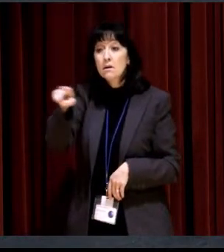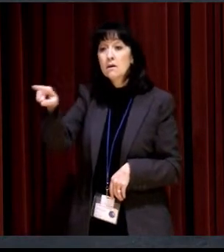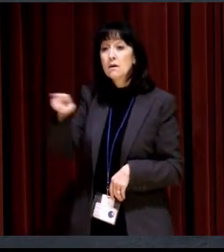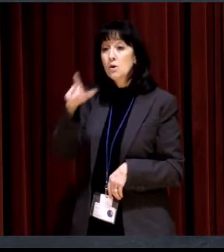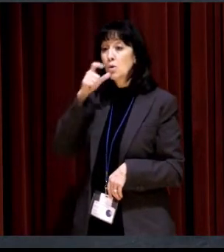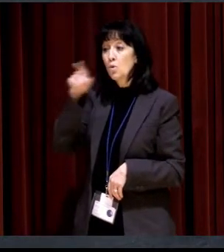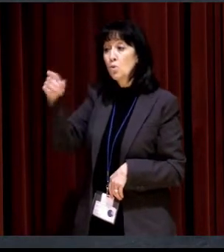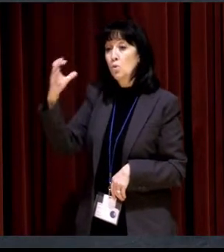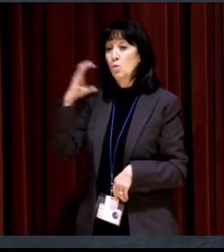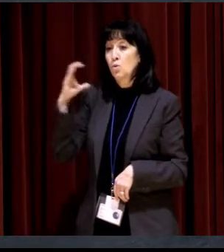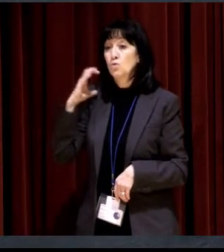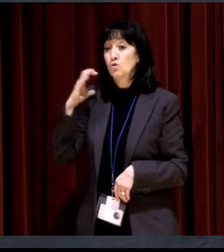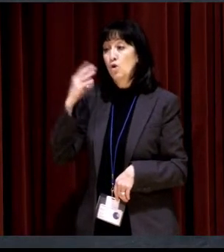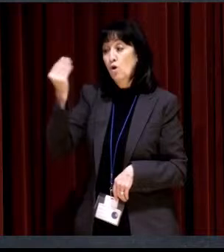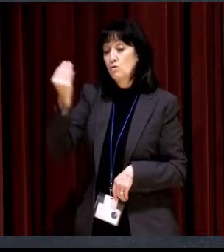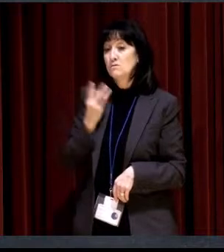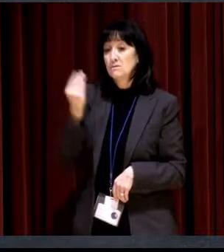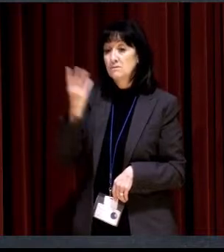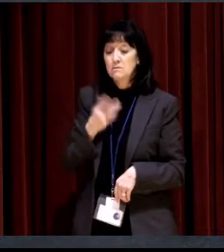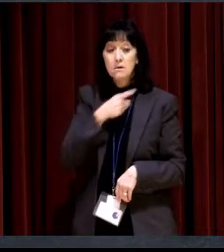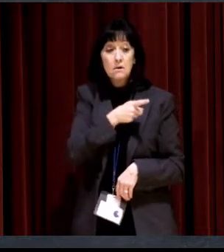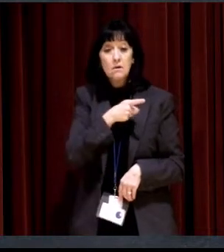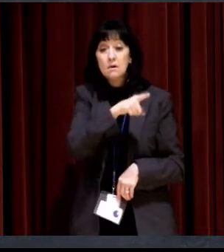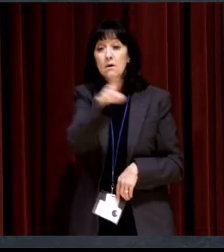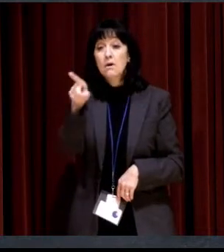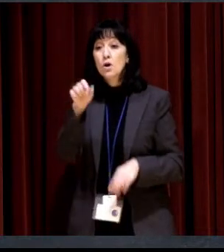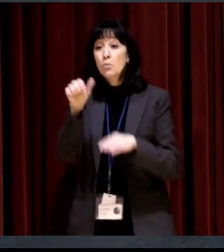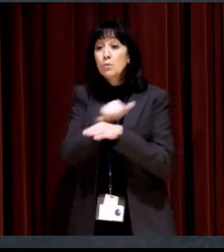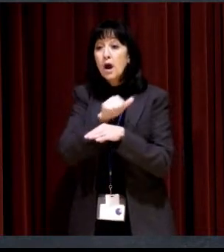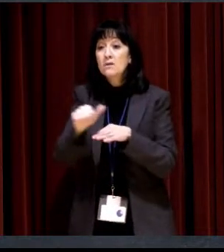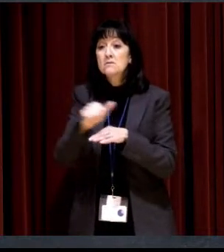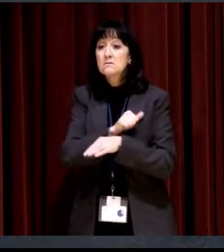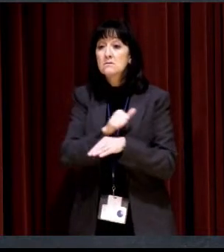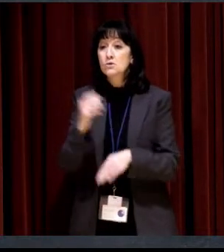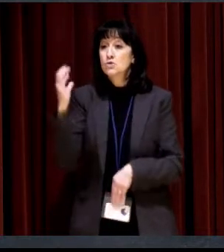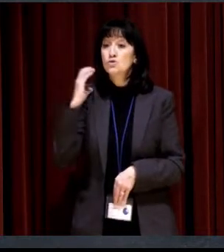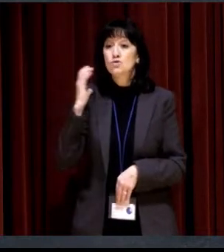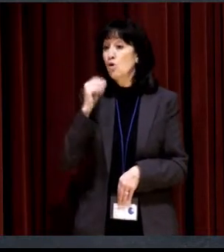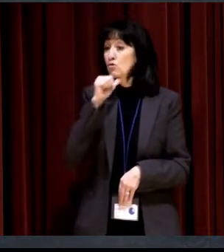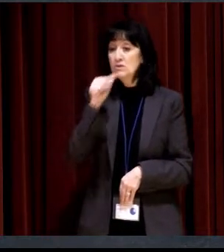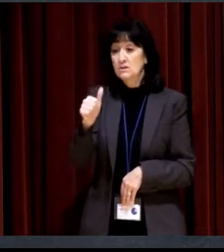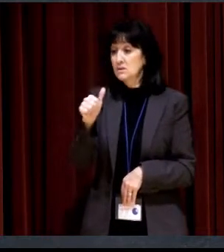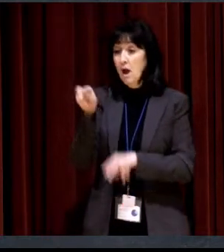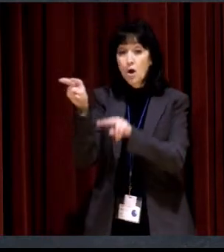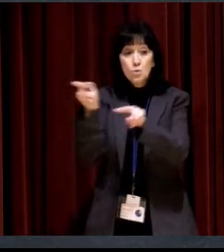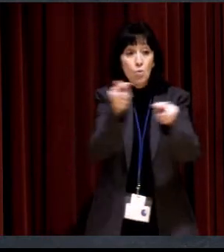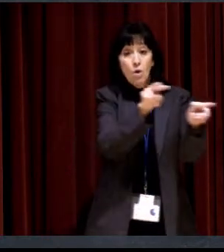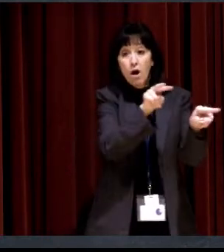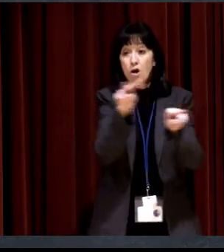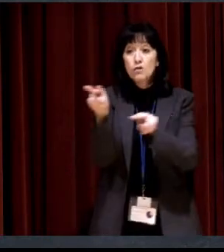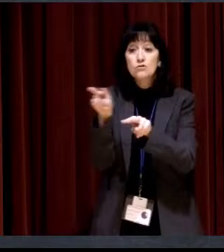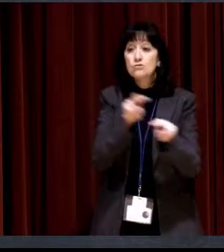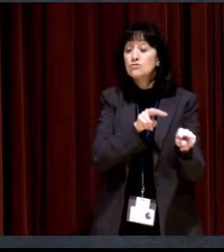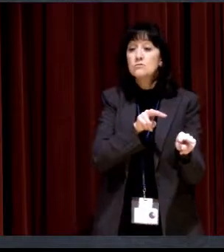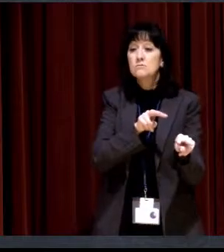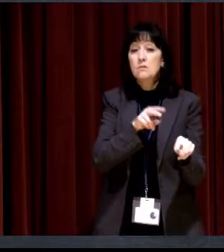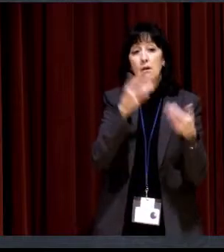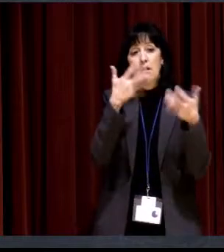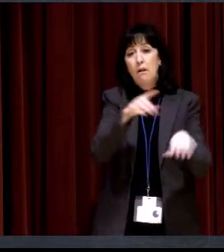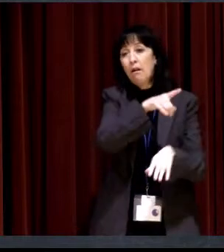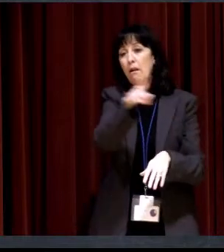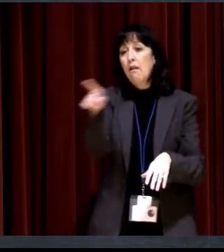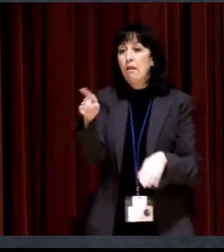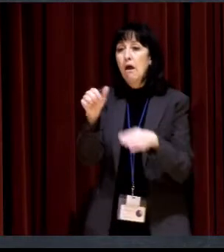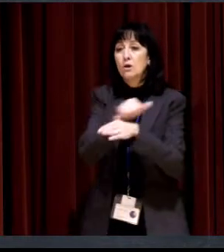better when the head coach is watching. And we became a better football team by me moving around and watching the linemen, watching